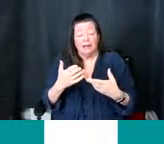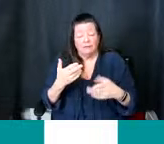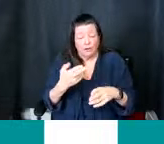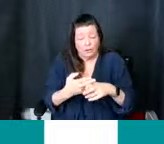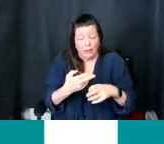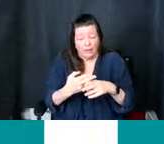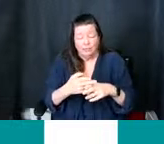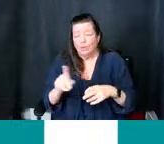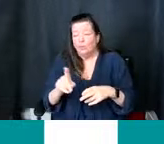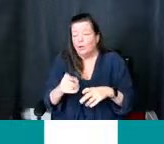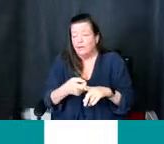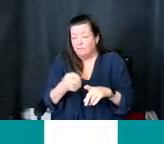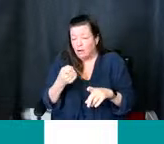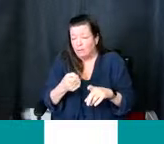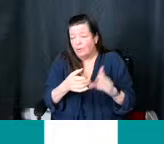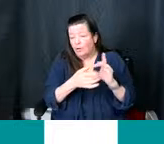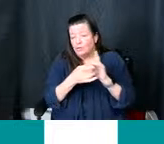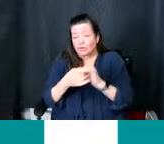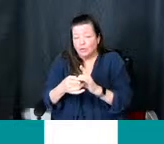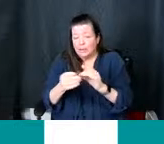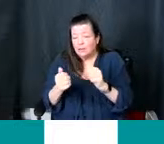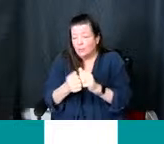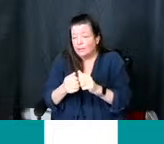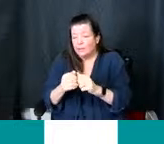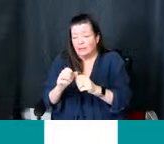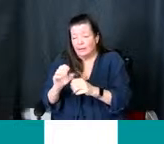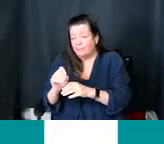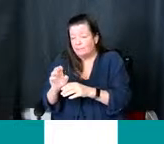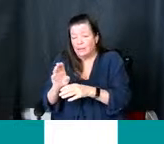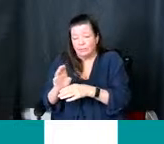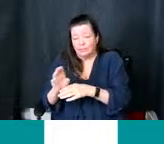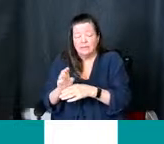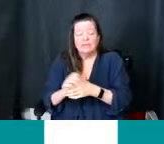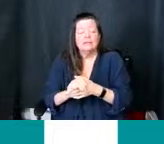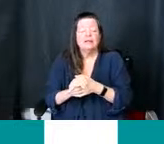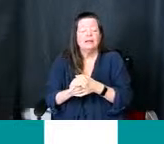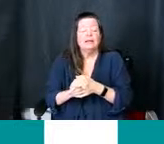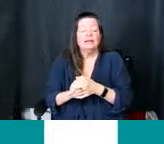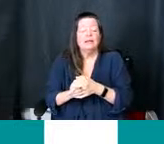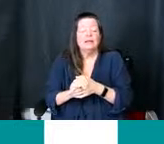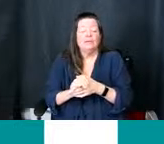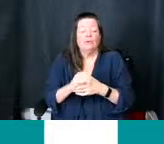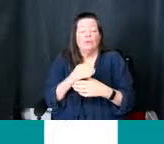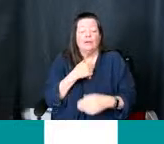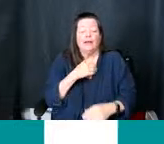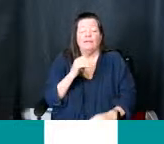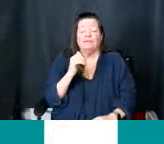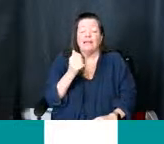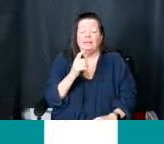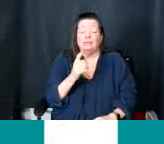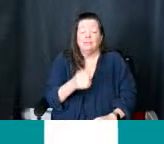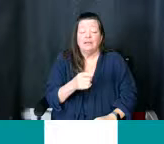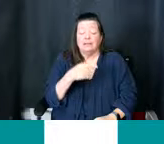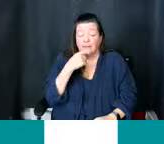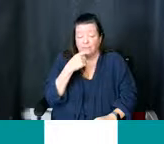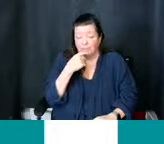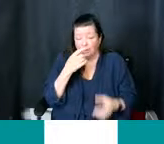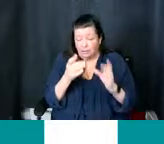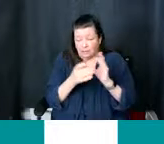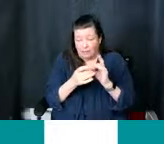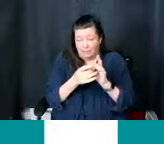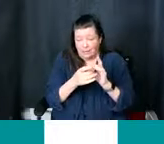affiliation. We will attempt to at least have 10 minutes for public comment if we need it.